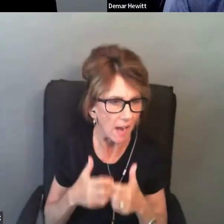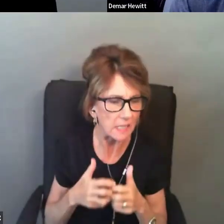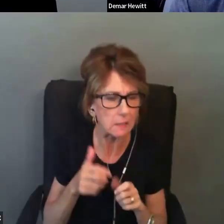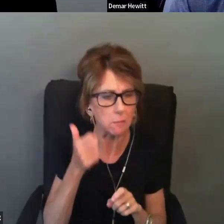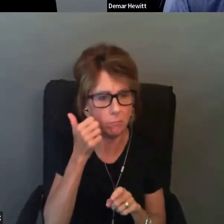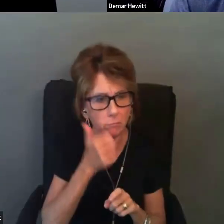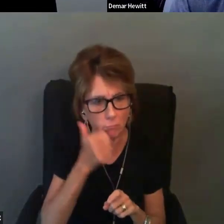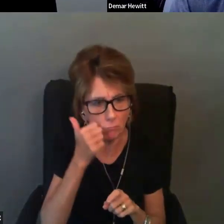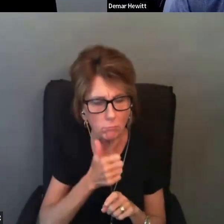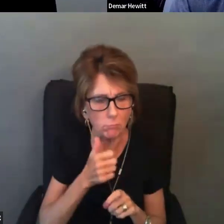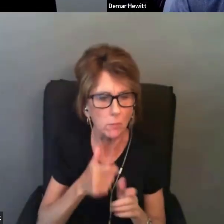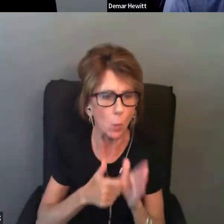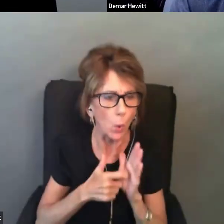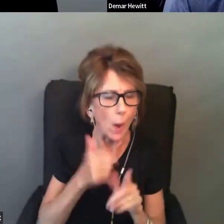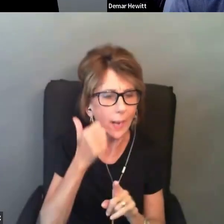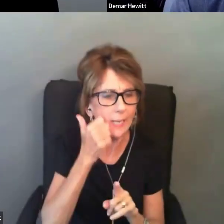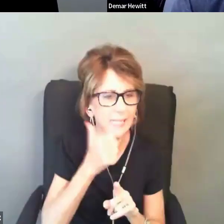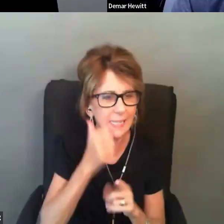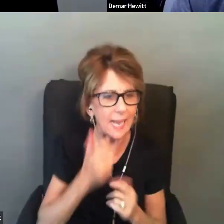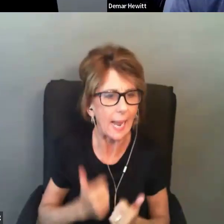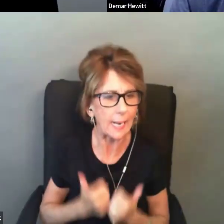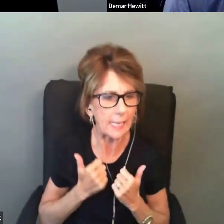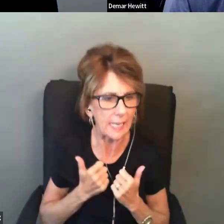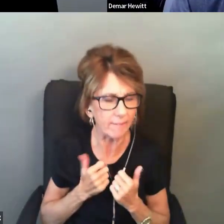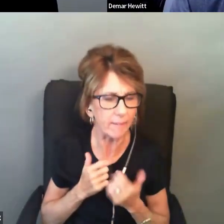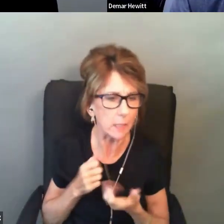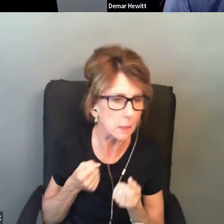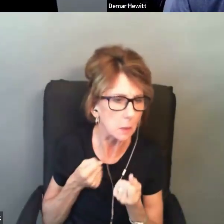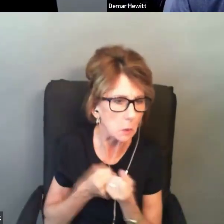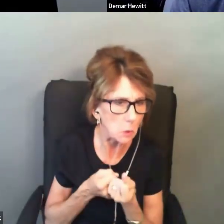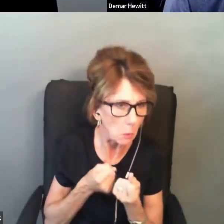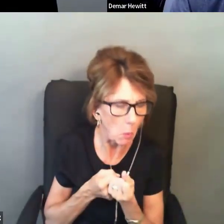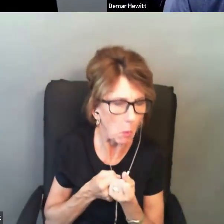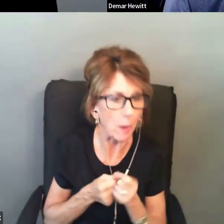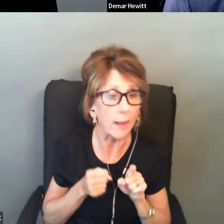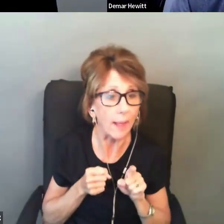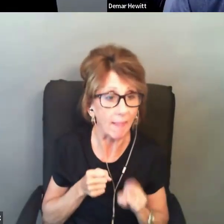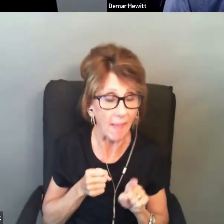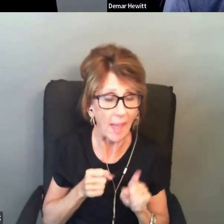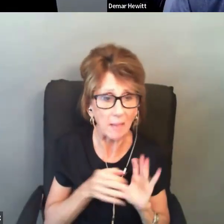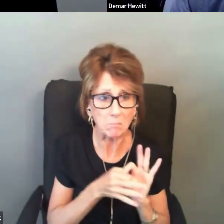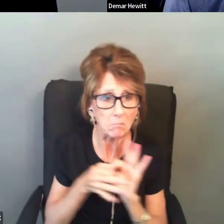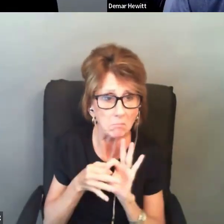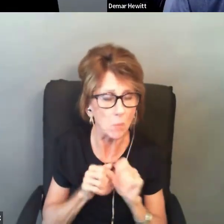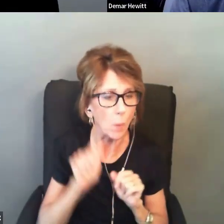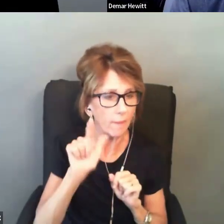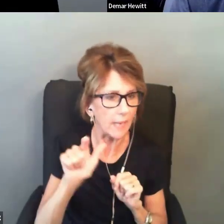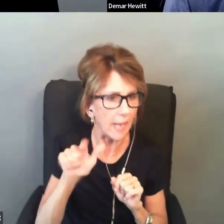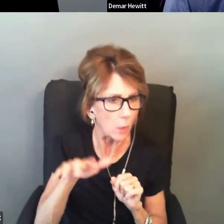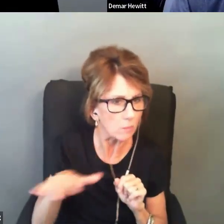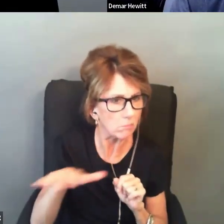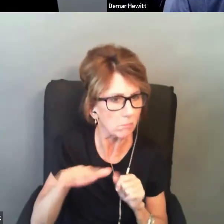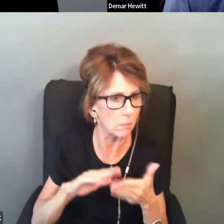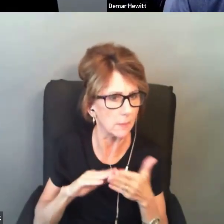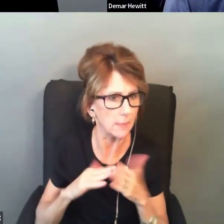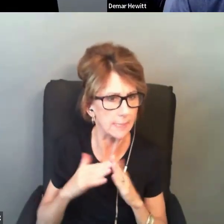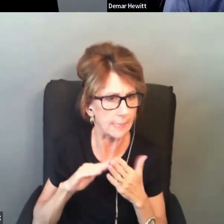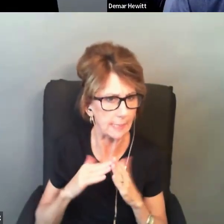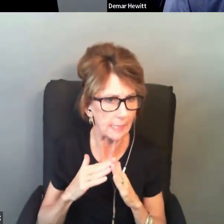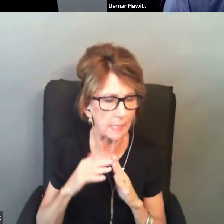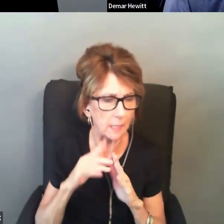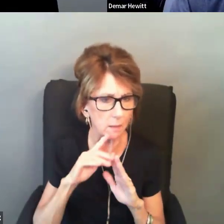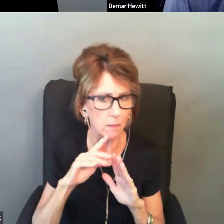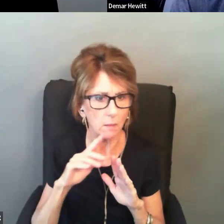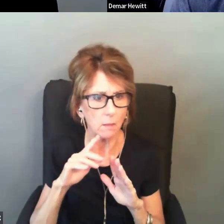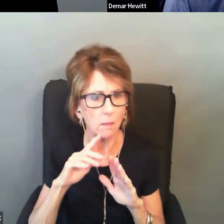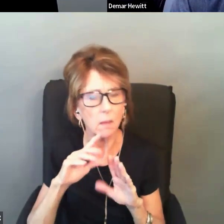assistance with daily living tasks. They work with landlords within the city to have certain